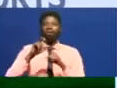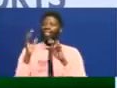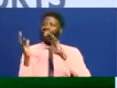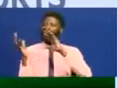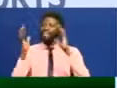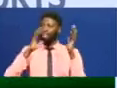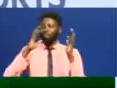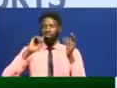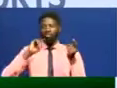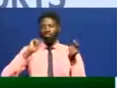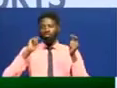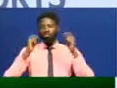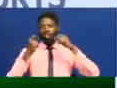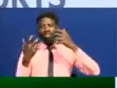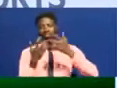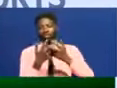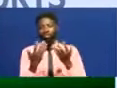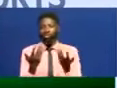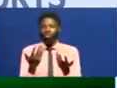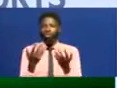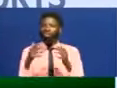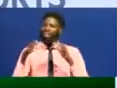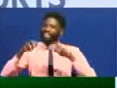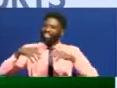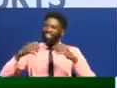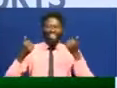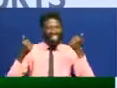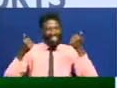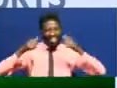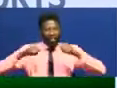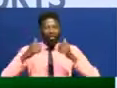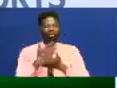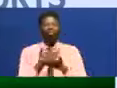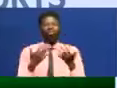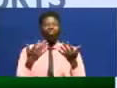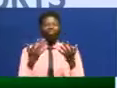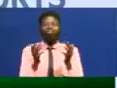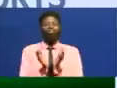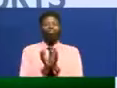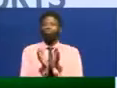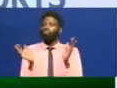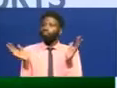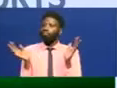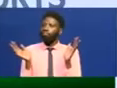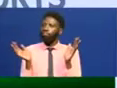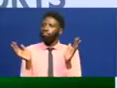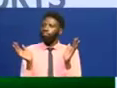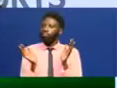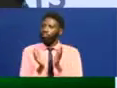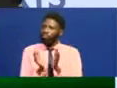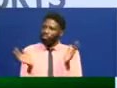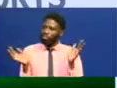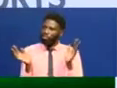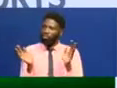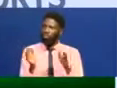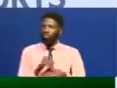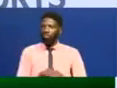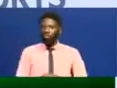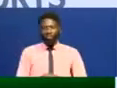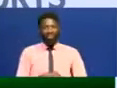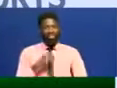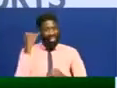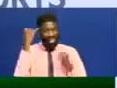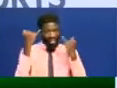adaptation. You can innovate agriculture. You can innovate anything. It is a carte blanche. It's a blank space. Bring those